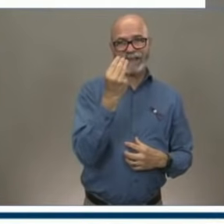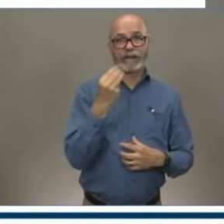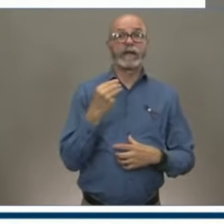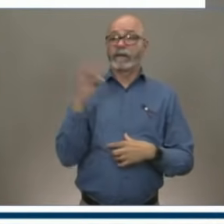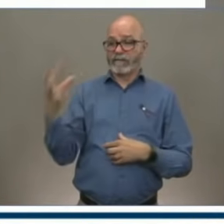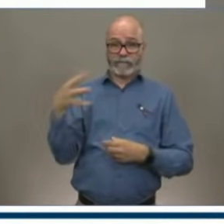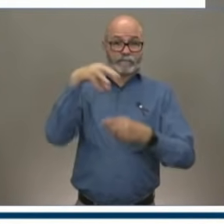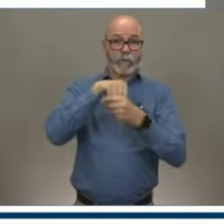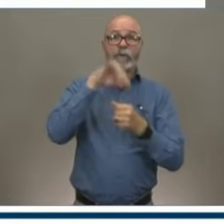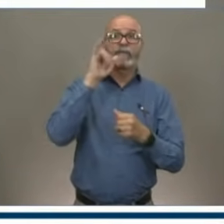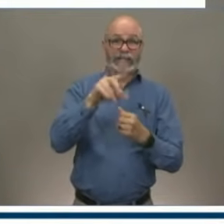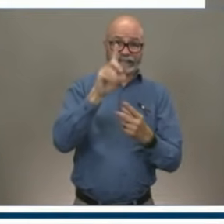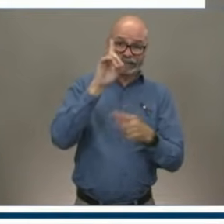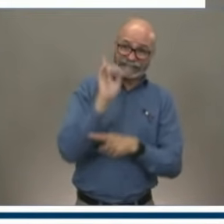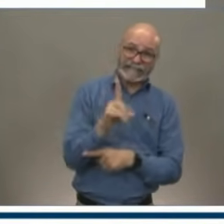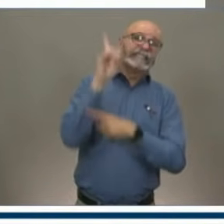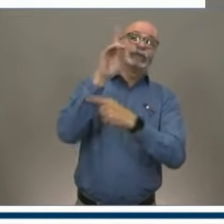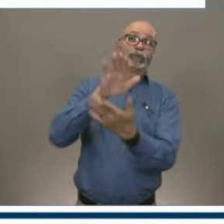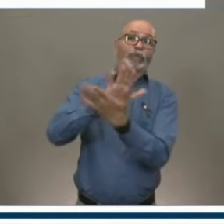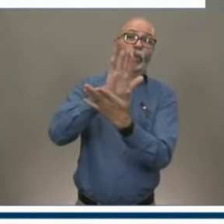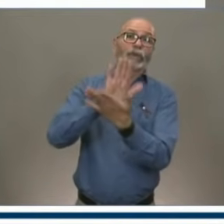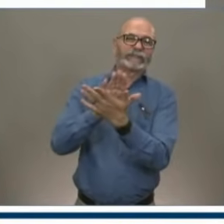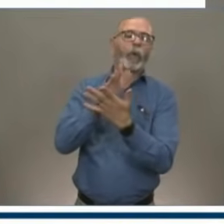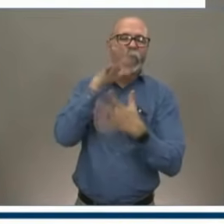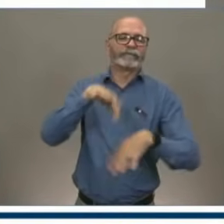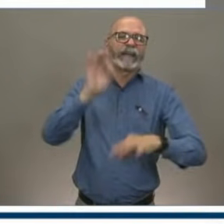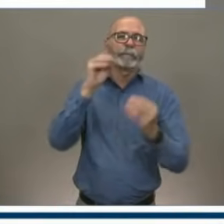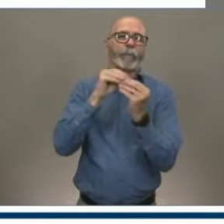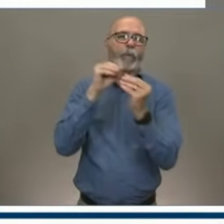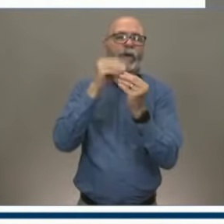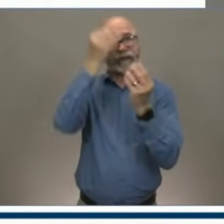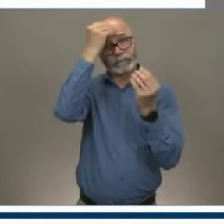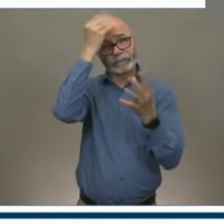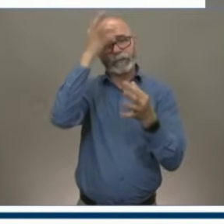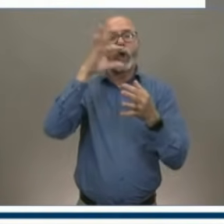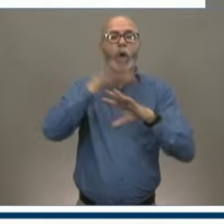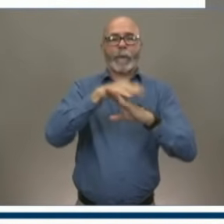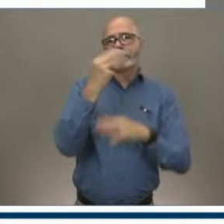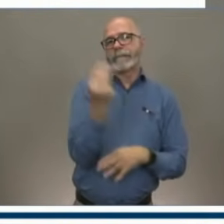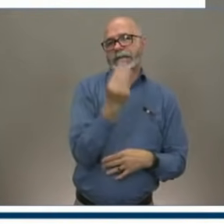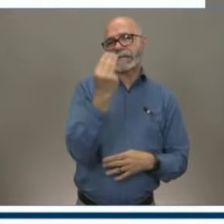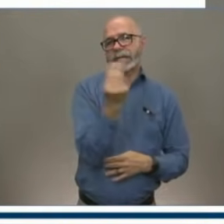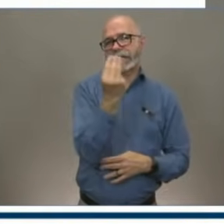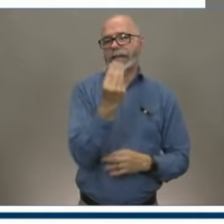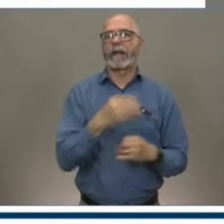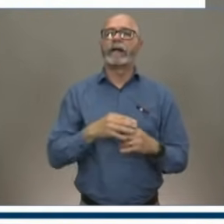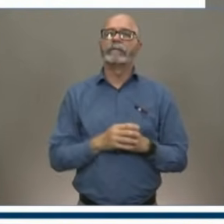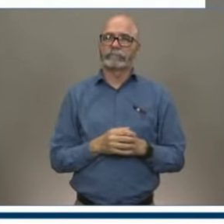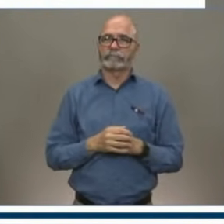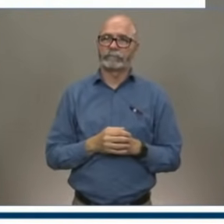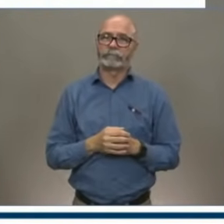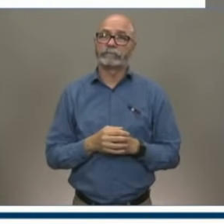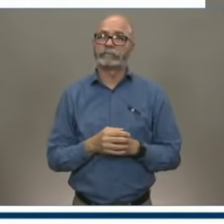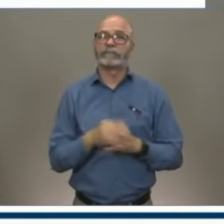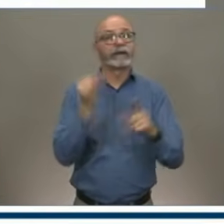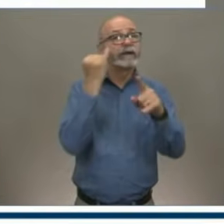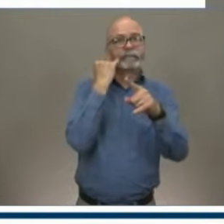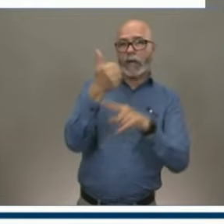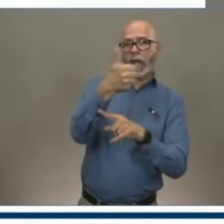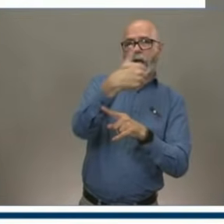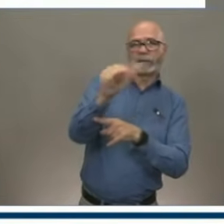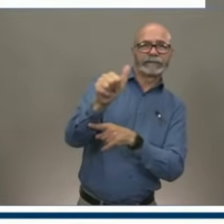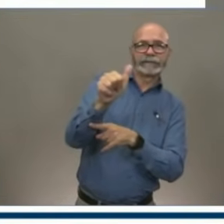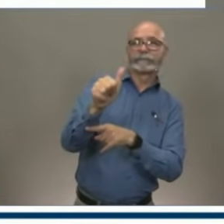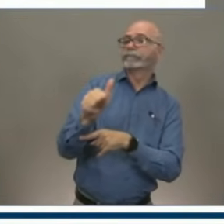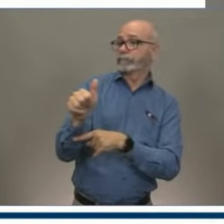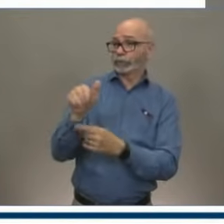information on Monday. I want people to be reassured that in any school case, that if you or your child